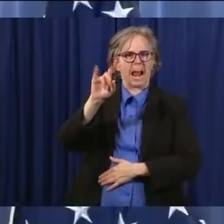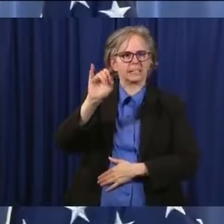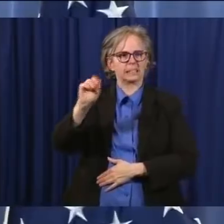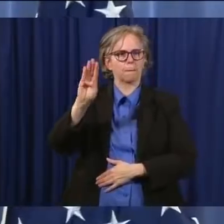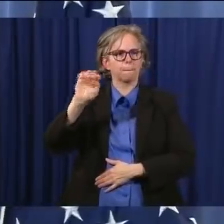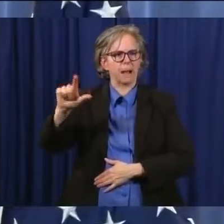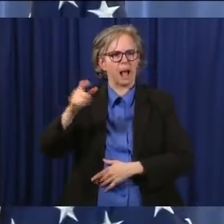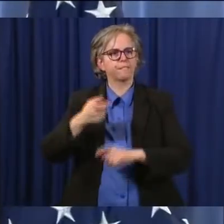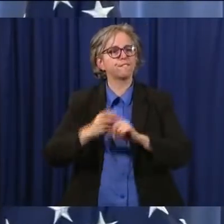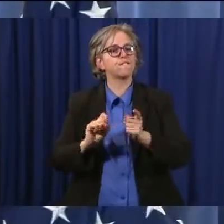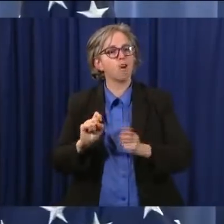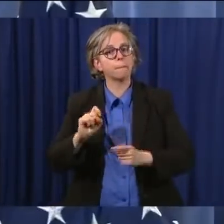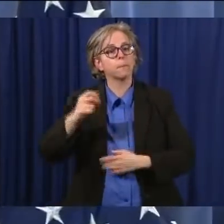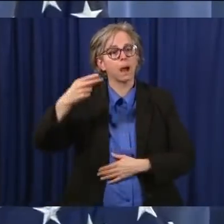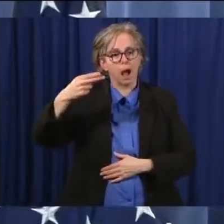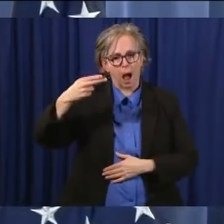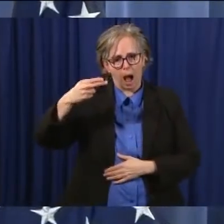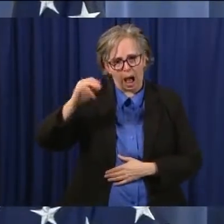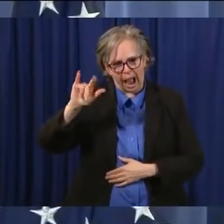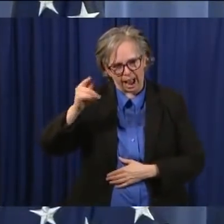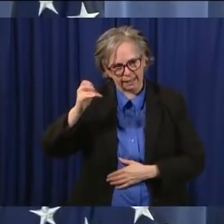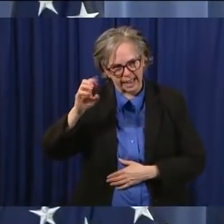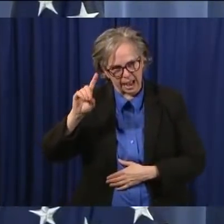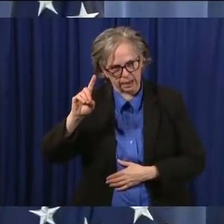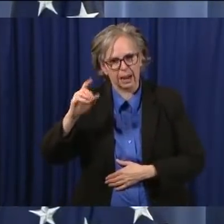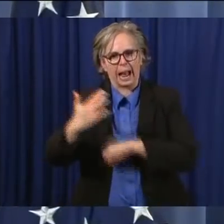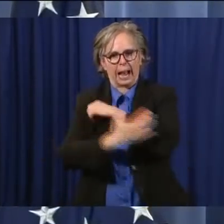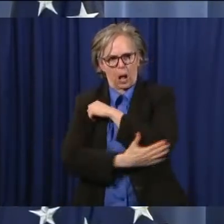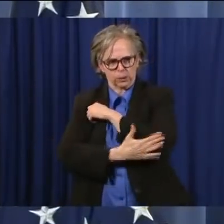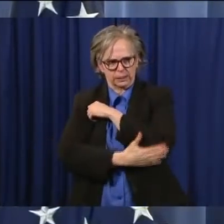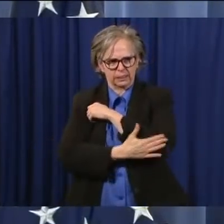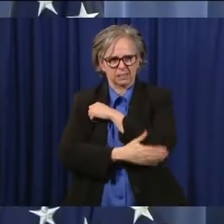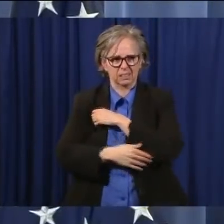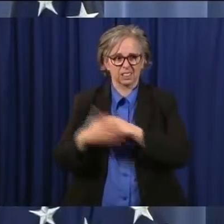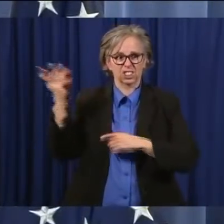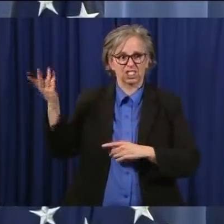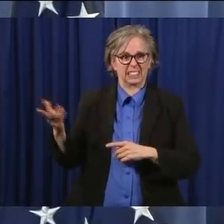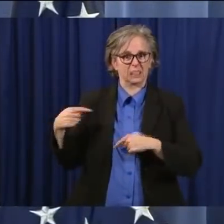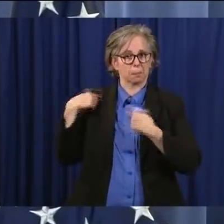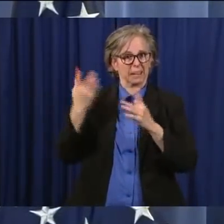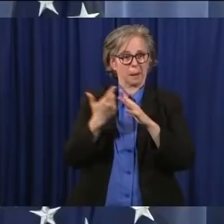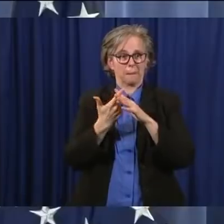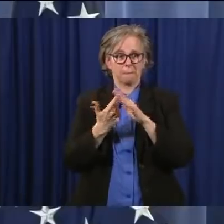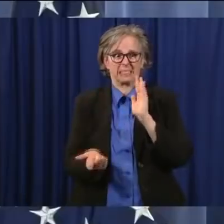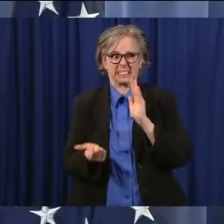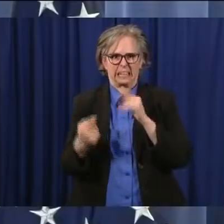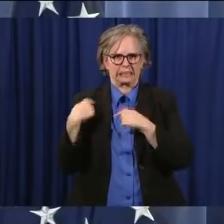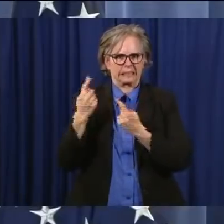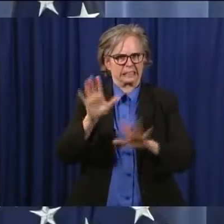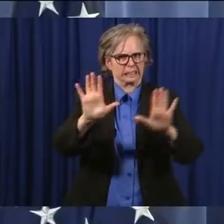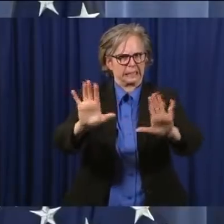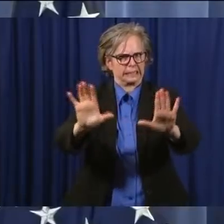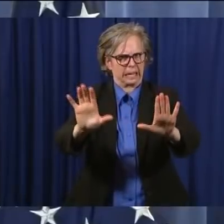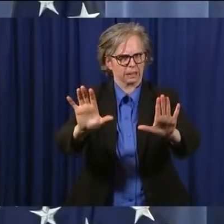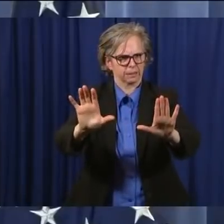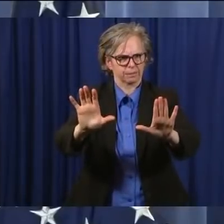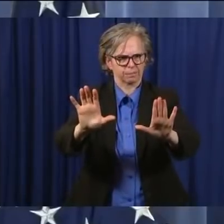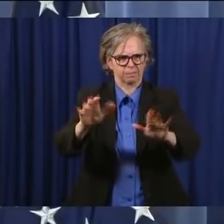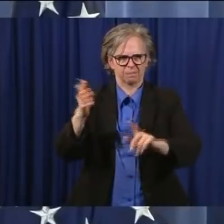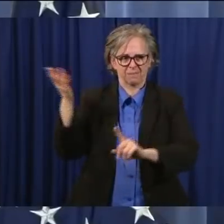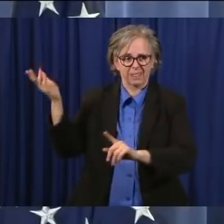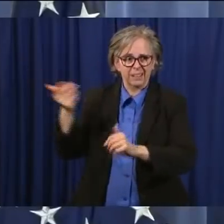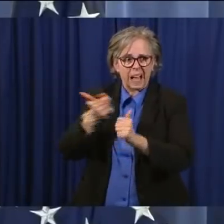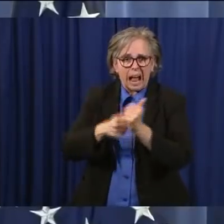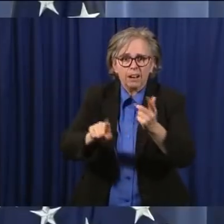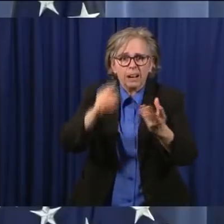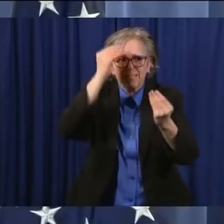has been missing since last Sunday. Anyone with information or who may have seen her, please